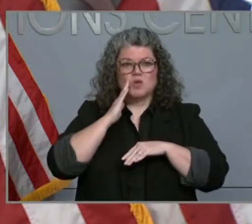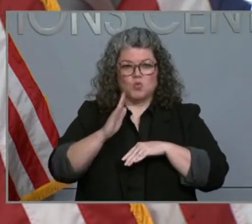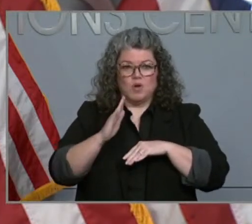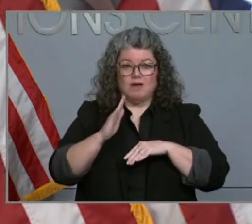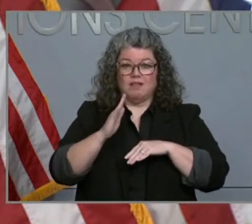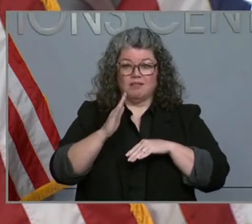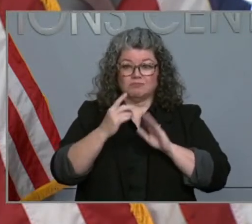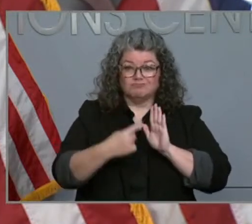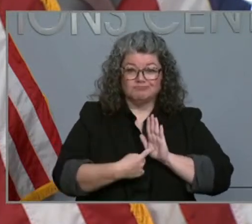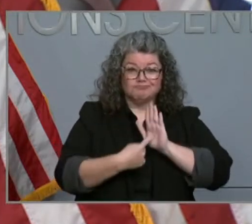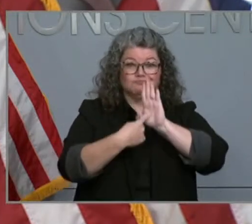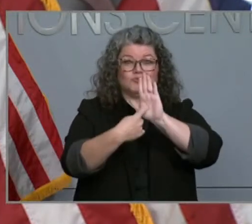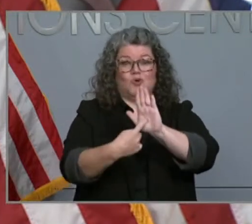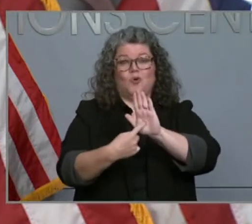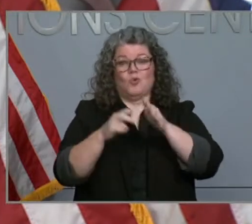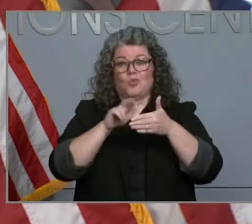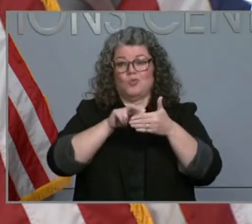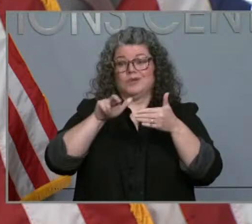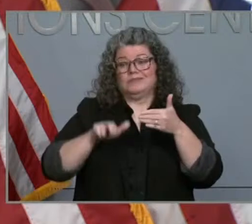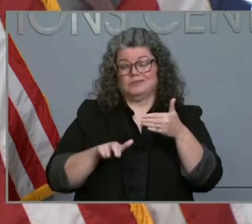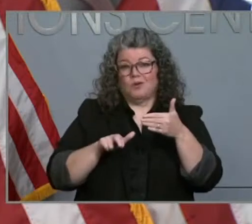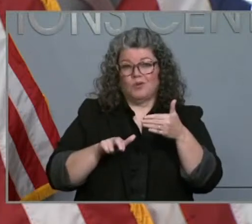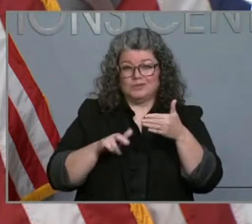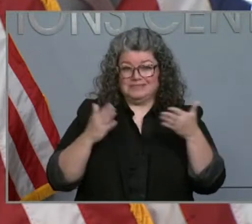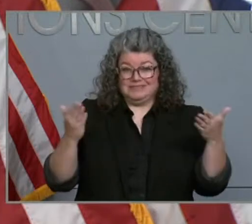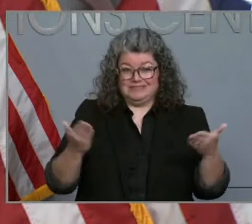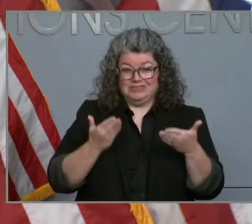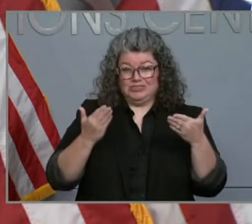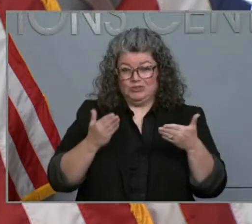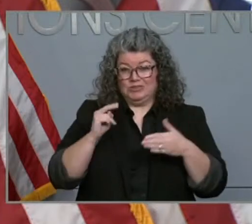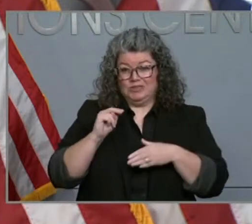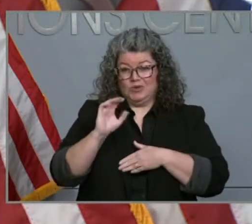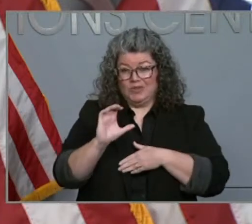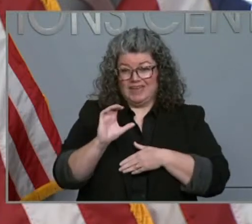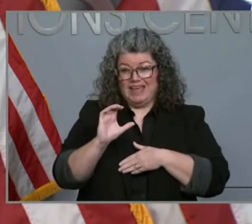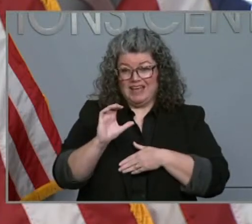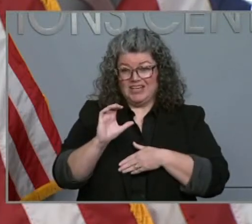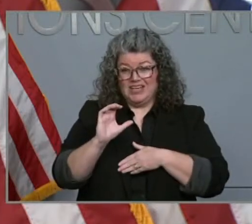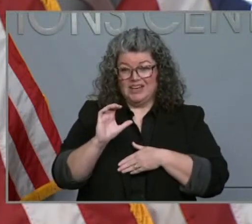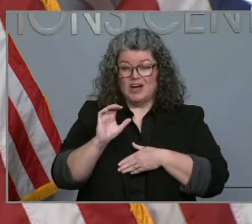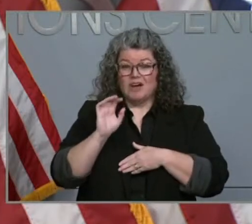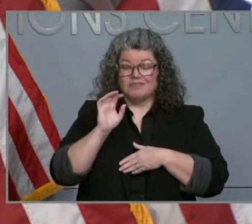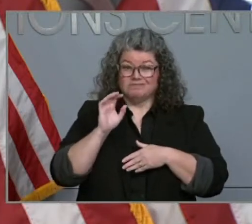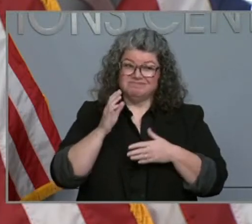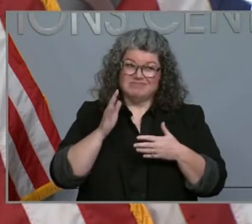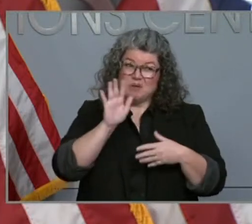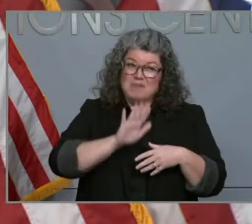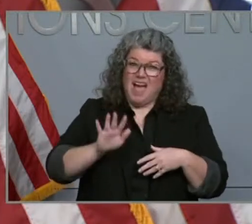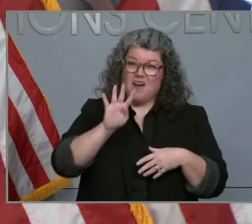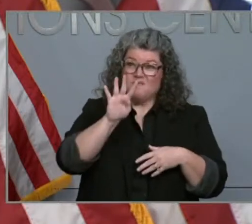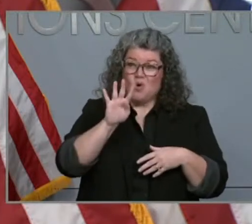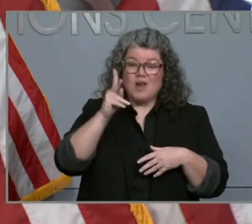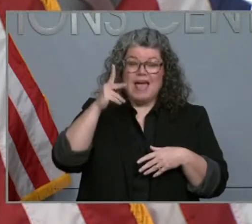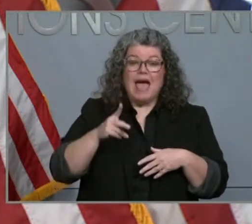the results of at least, 4.5 million votes that have been cast,